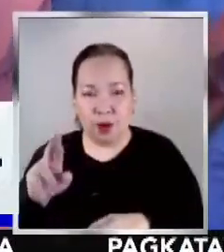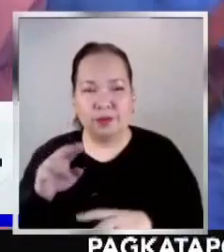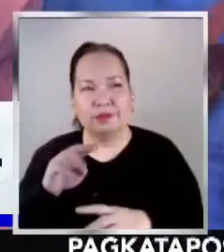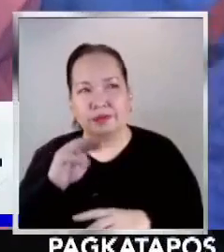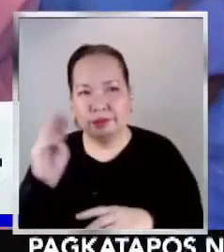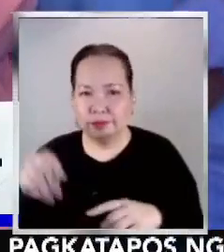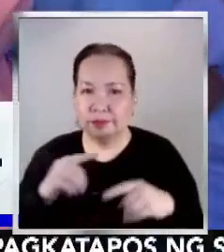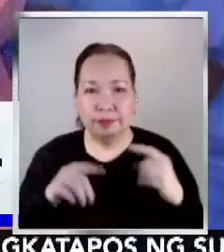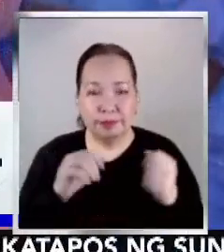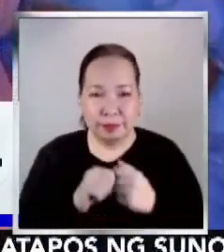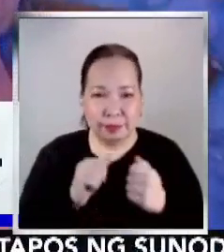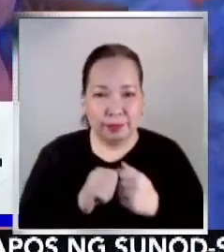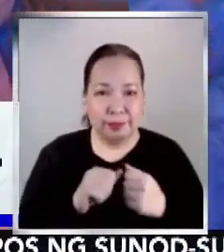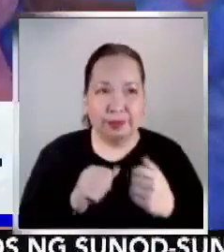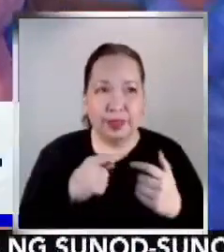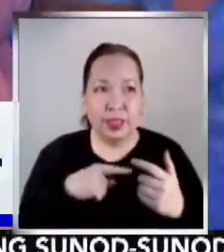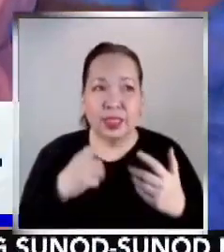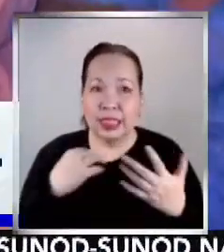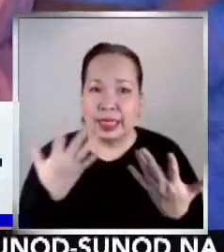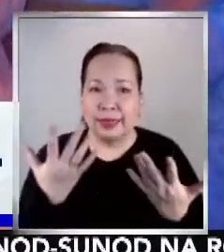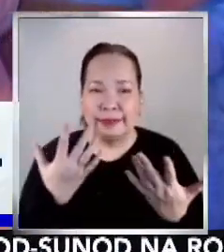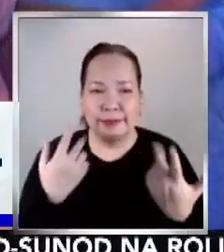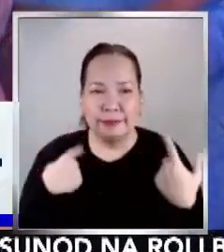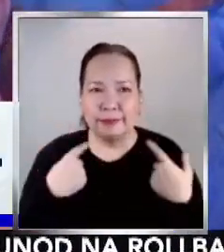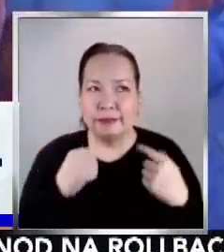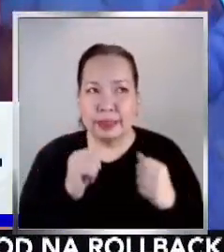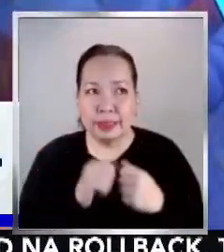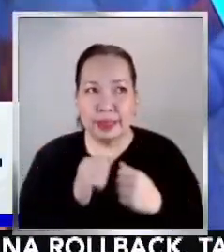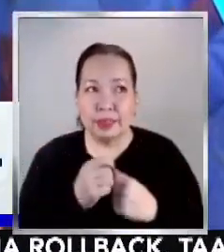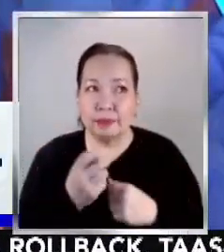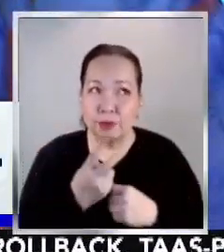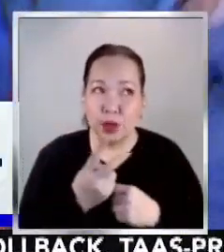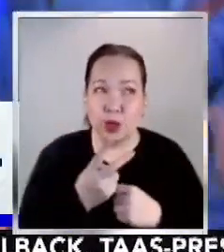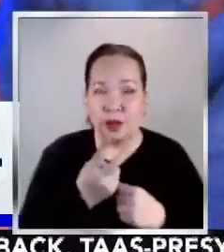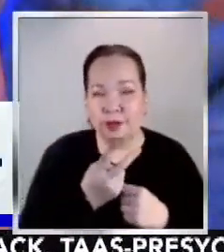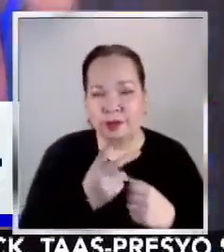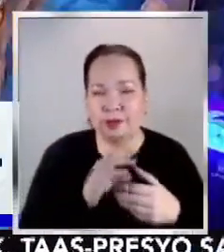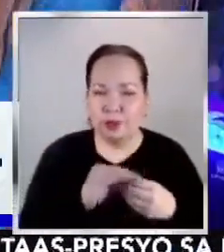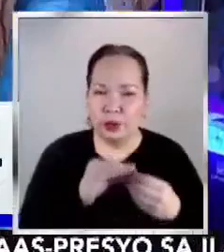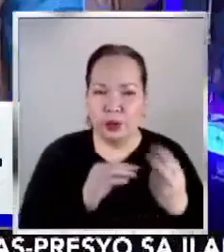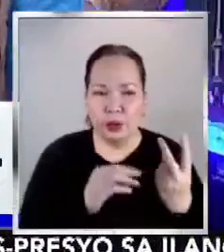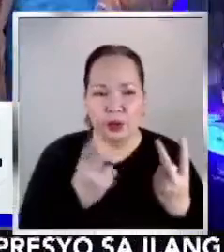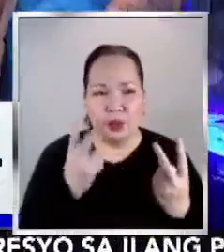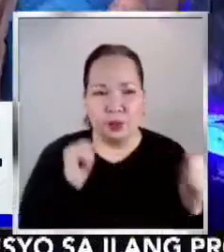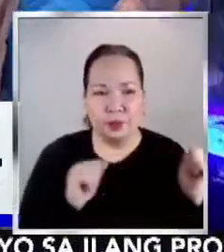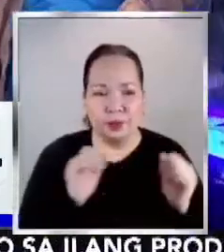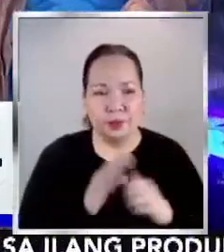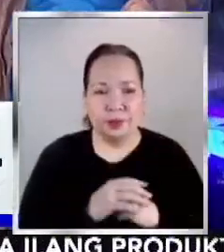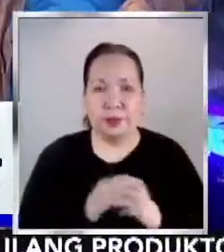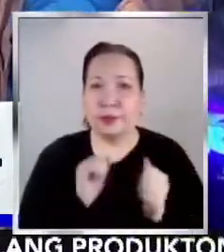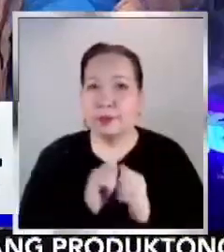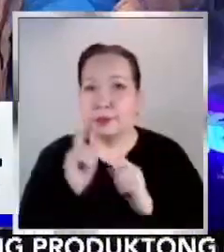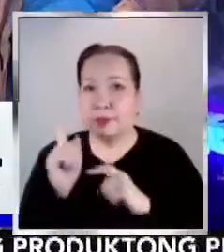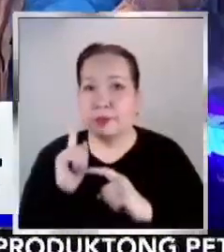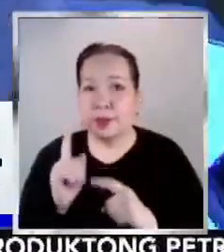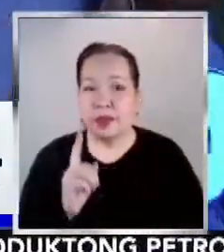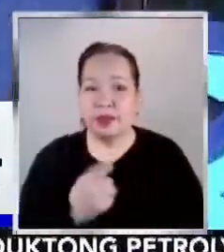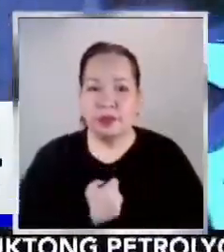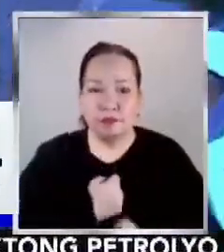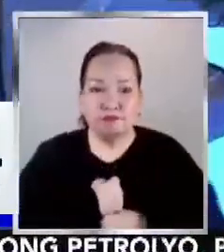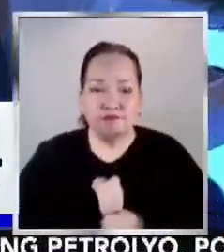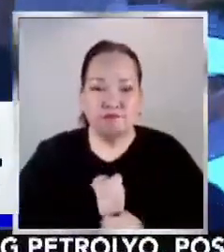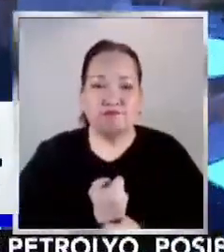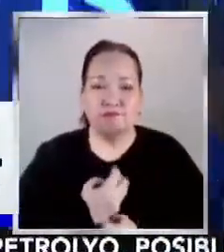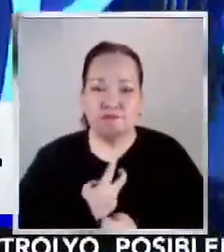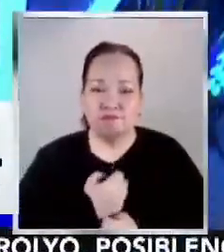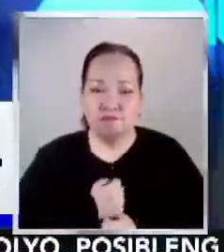na mapapanood sa Love Is Caught in His Arm starting this January. Present din sina Voltes 5 Legacy Stars Radzen Flores,